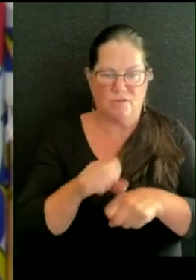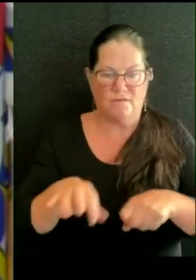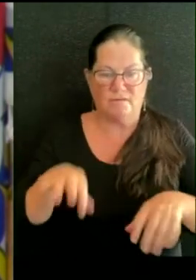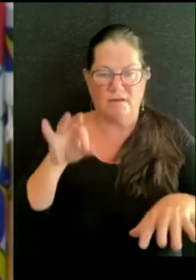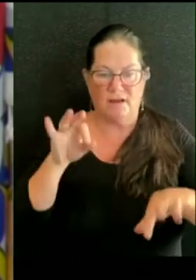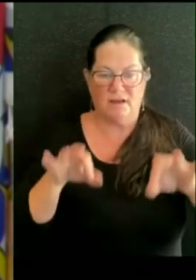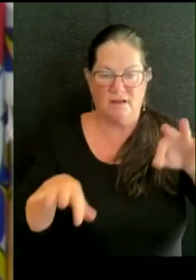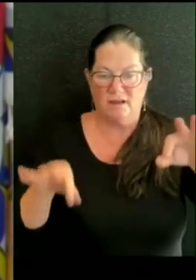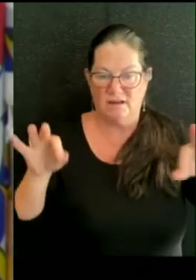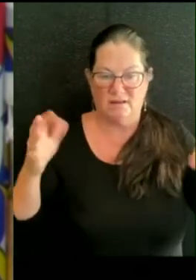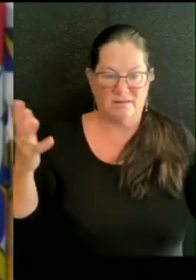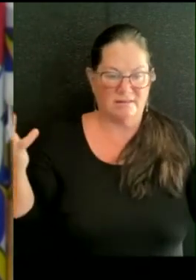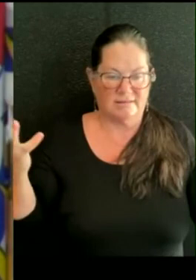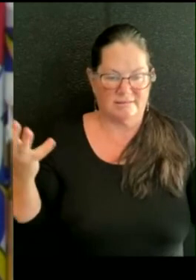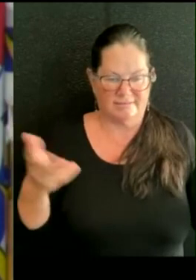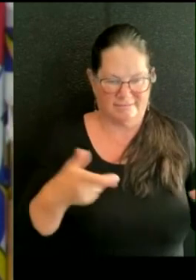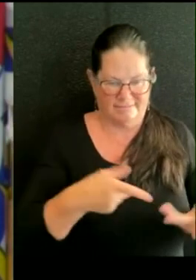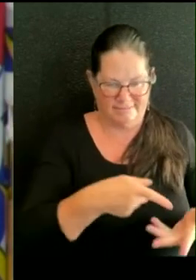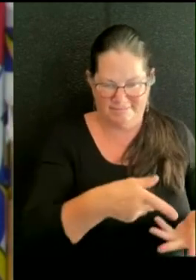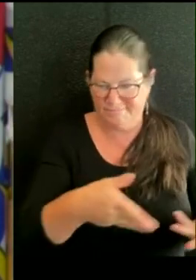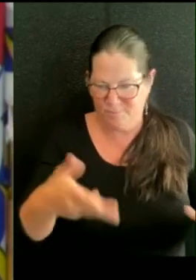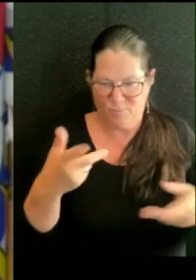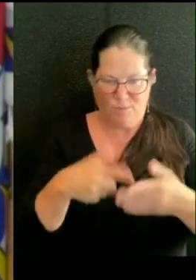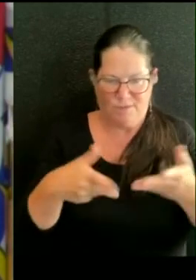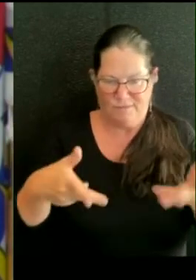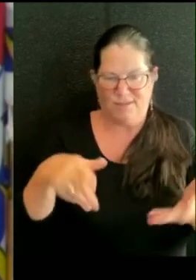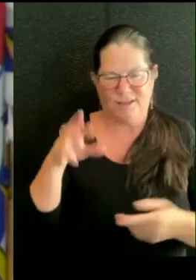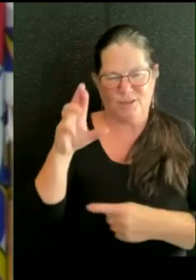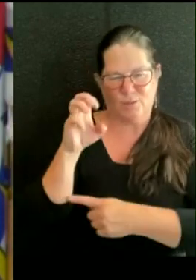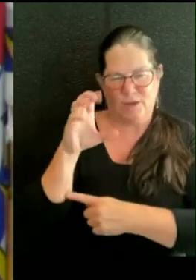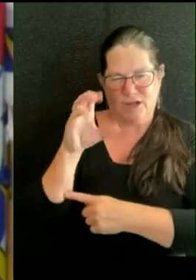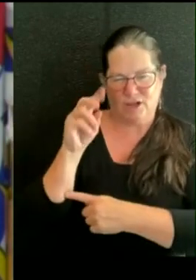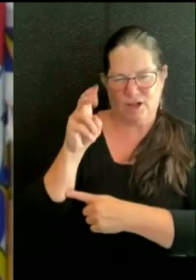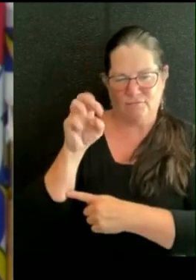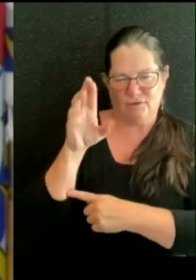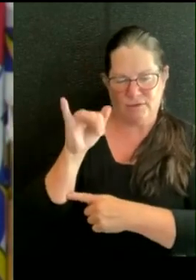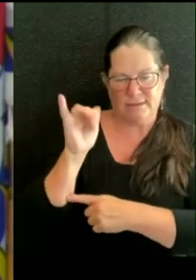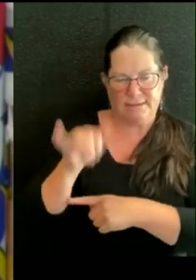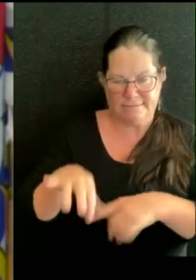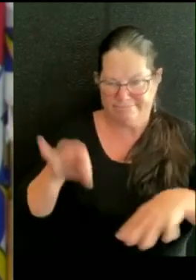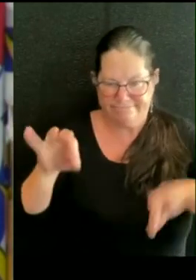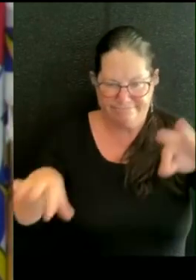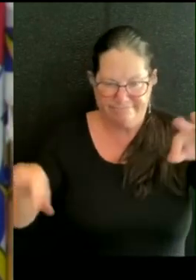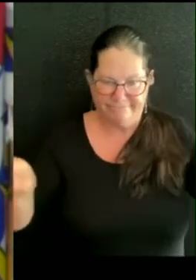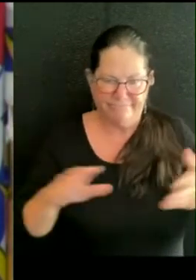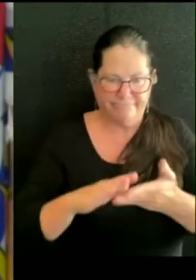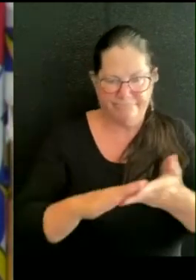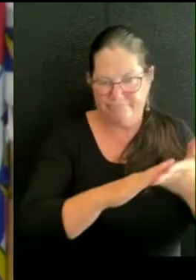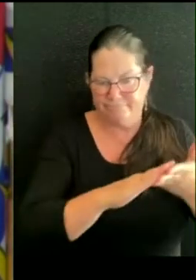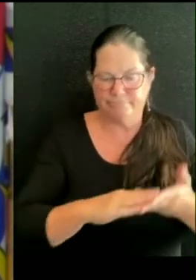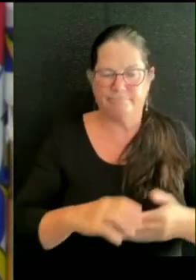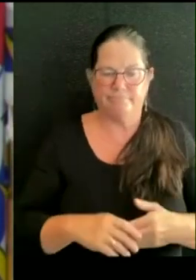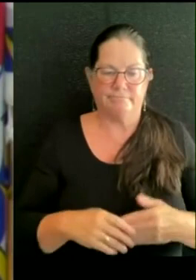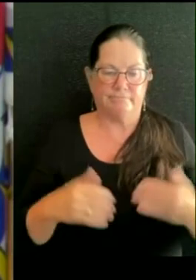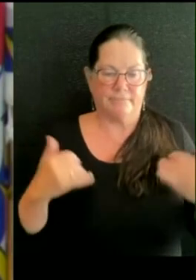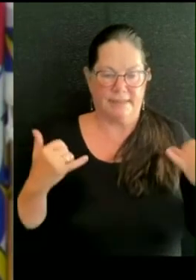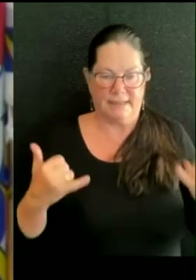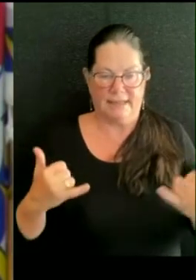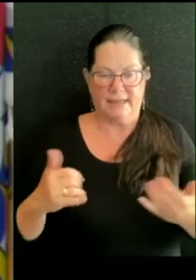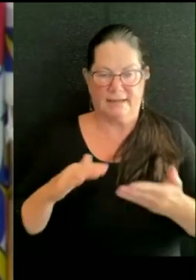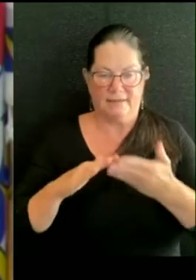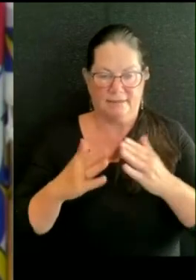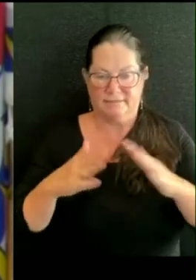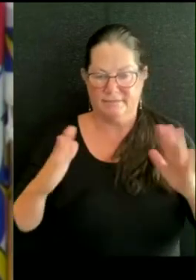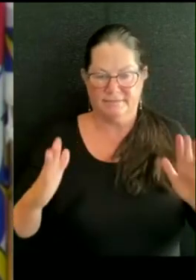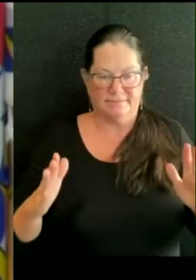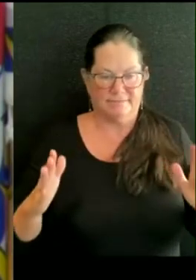The firefight in our community has transitioned to a firefight in the hills above our community. Residents